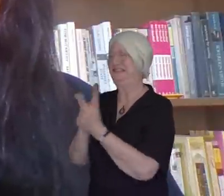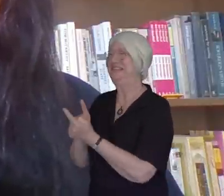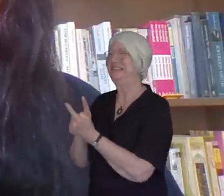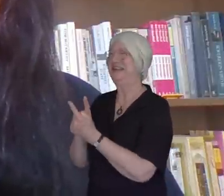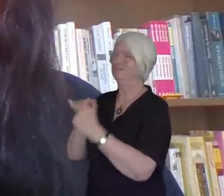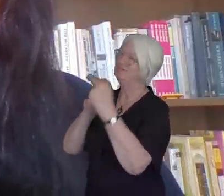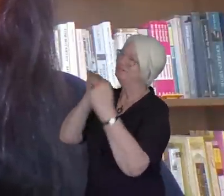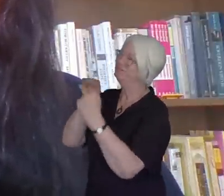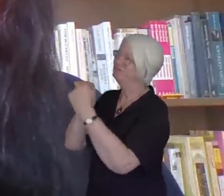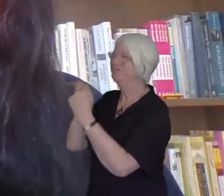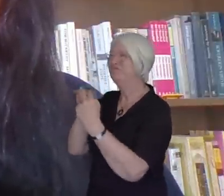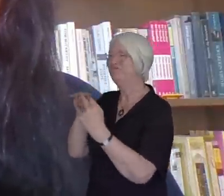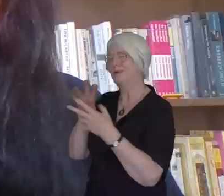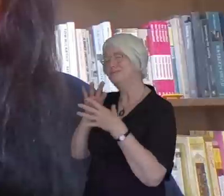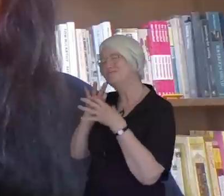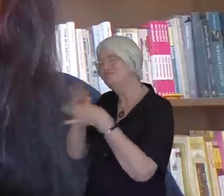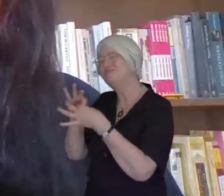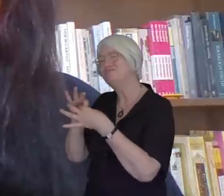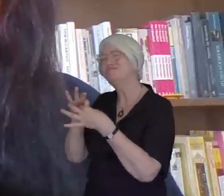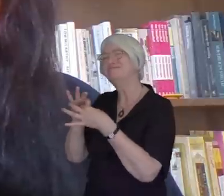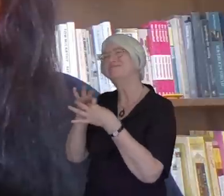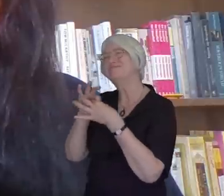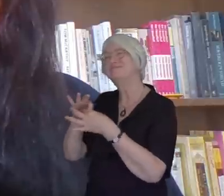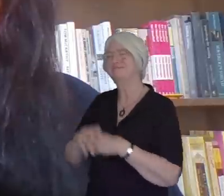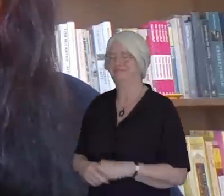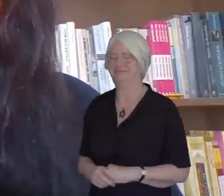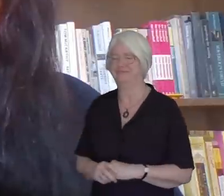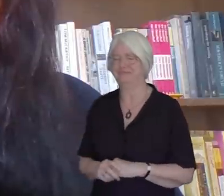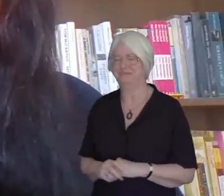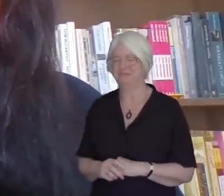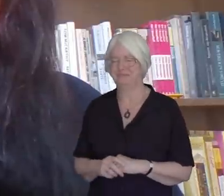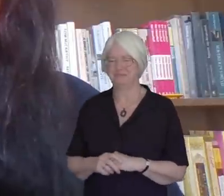in the eye and be drawn into deeper relationship.